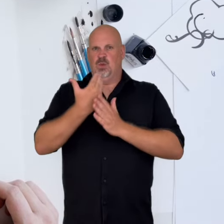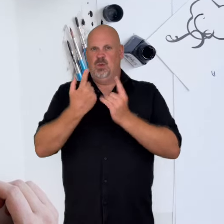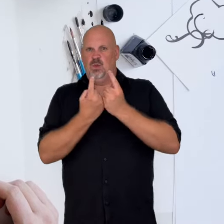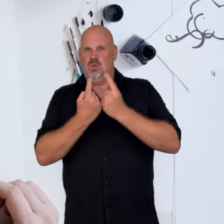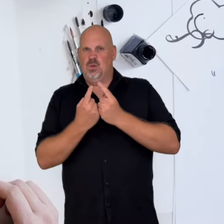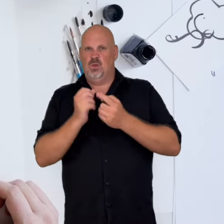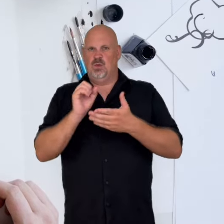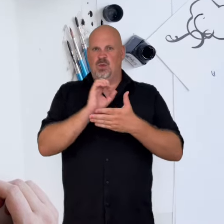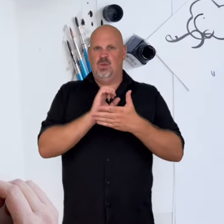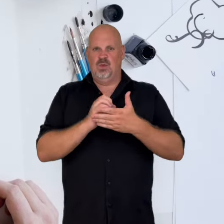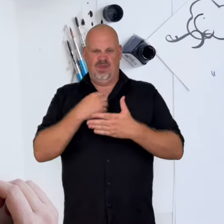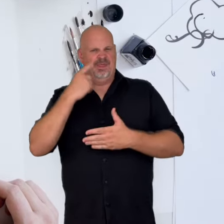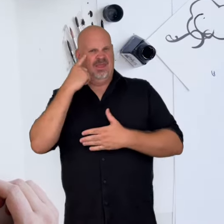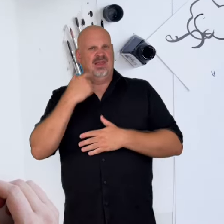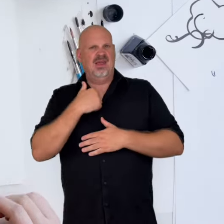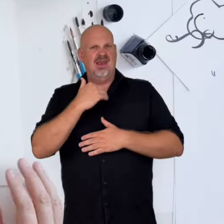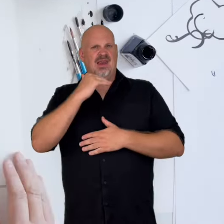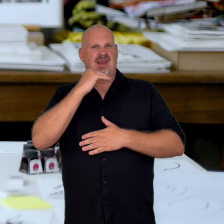ways of drawing.